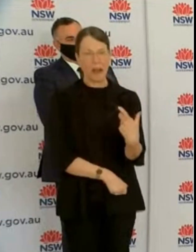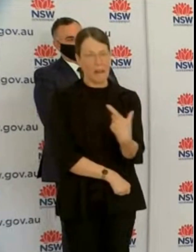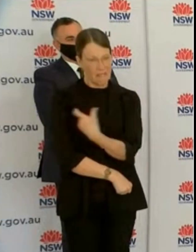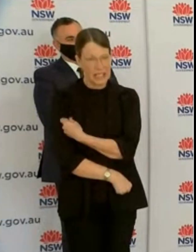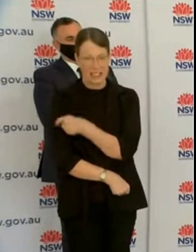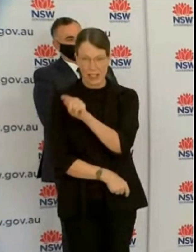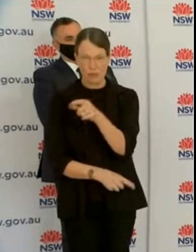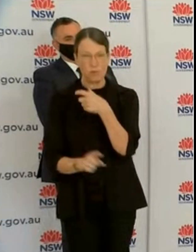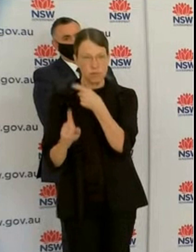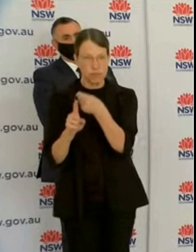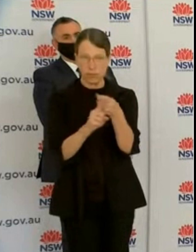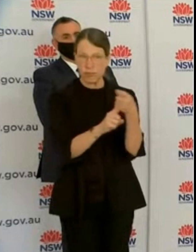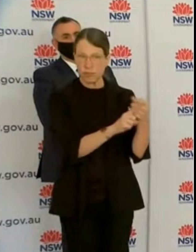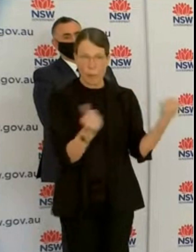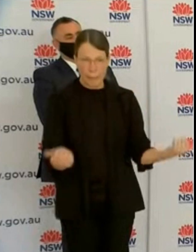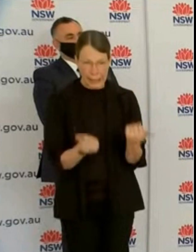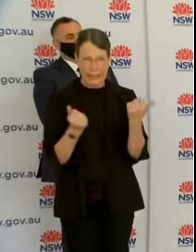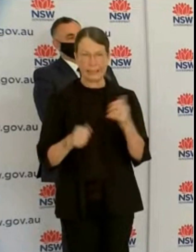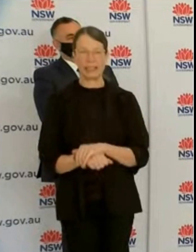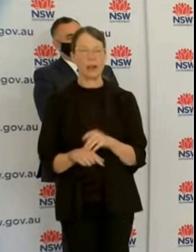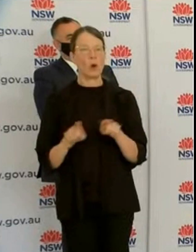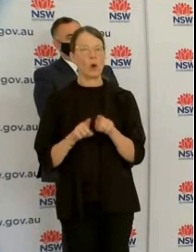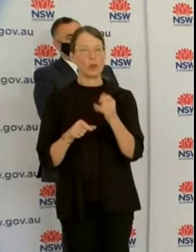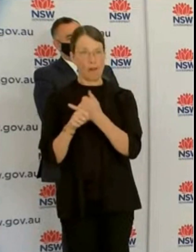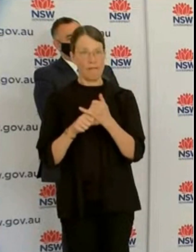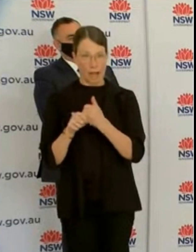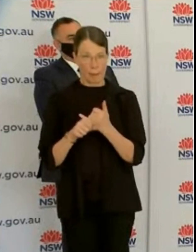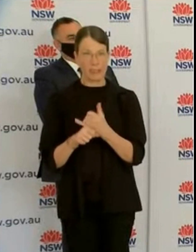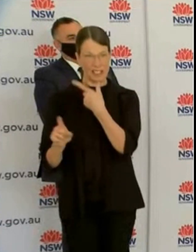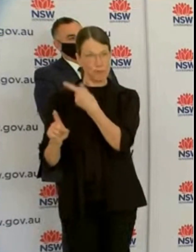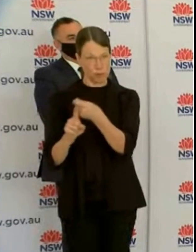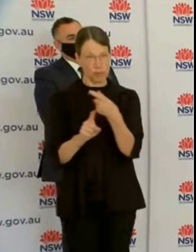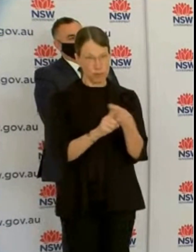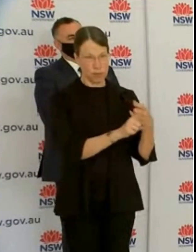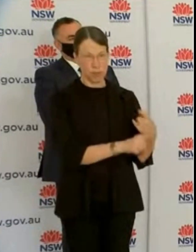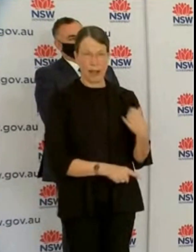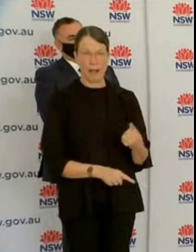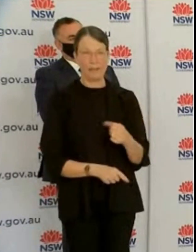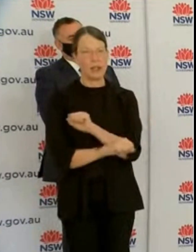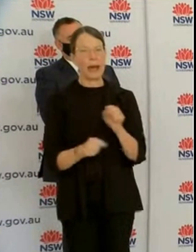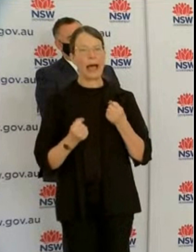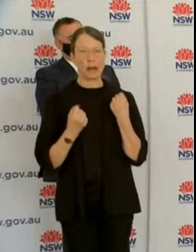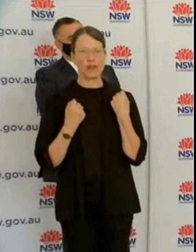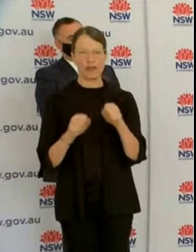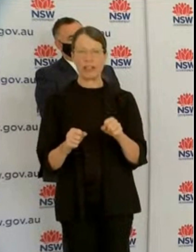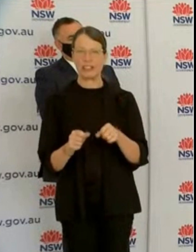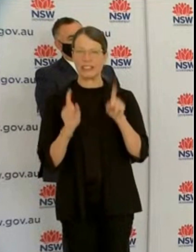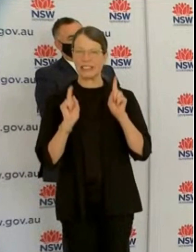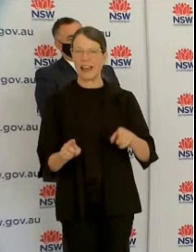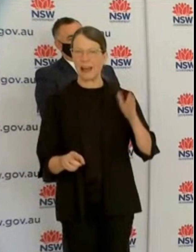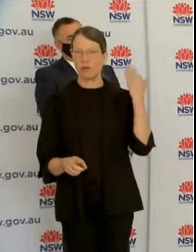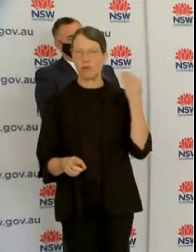of the vaccine, and they'll continue to do more. The pharmacists who came online. So we've had a strategy for some months